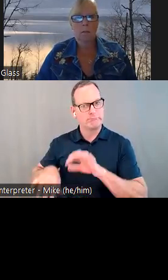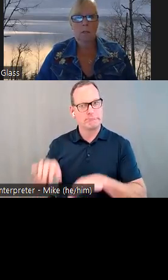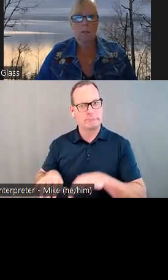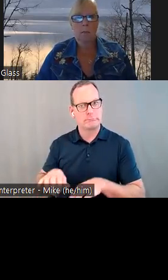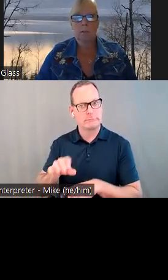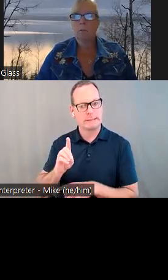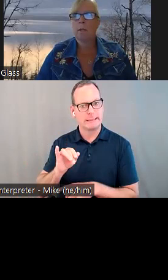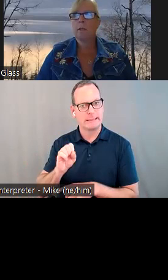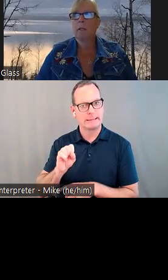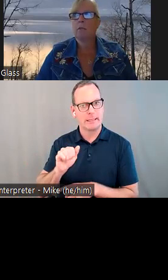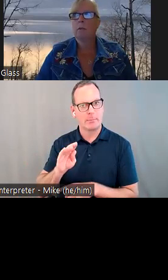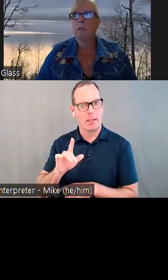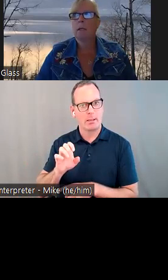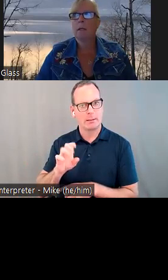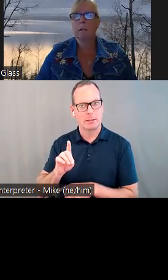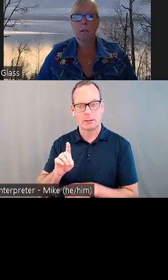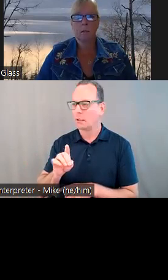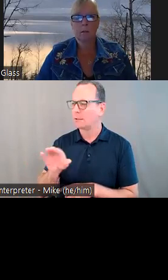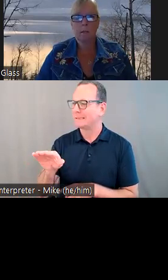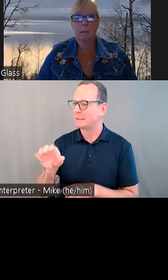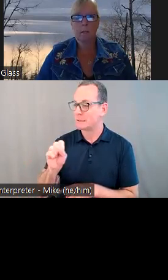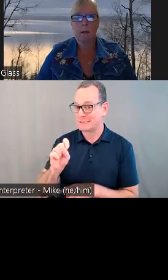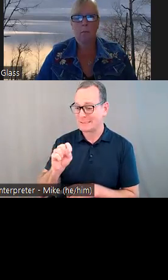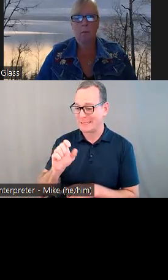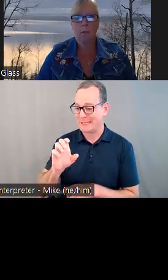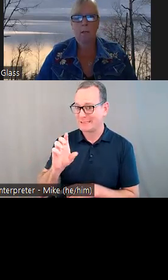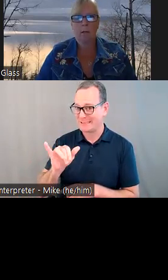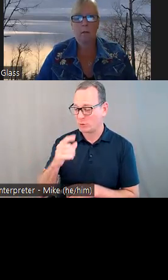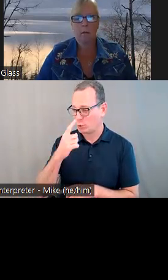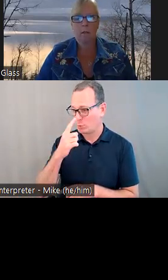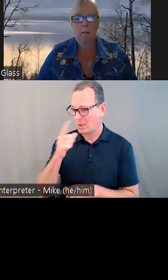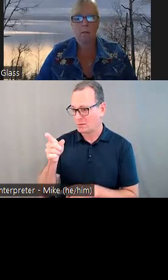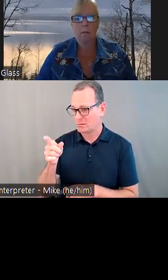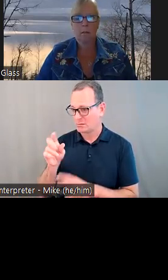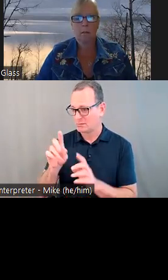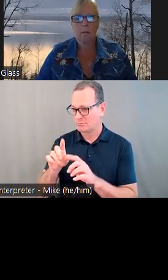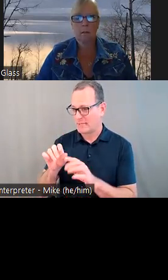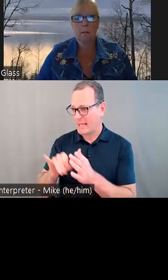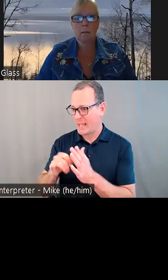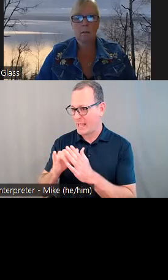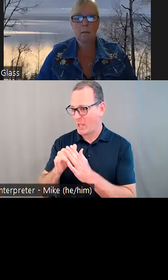So Stacy, I'm just wondering if you can look into that while we carry on here.